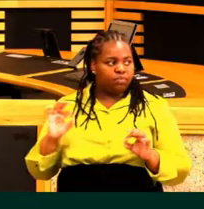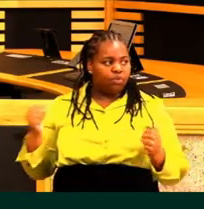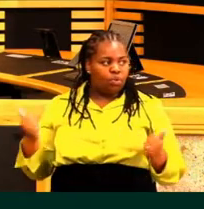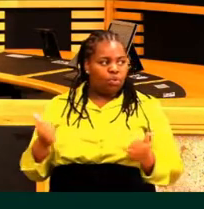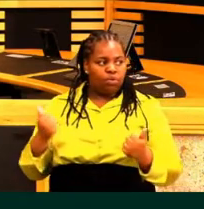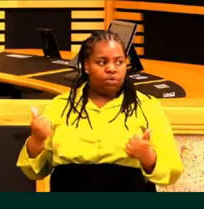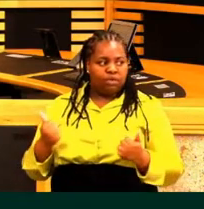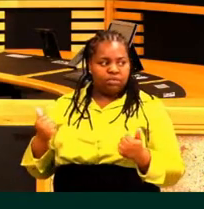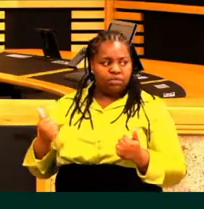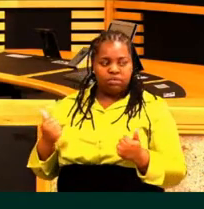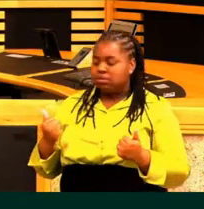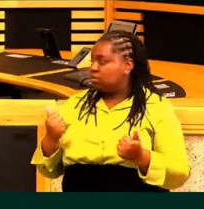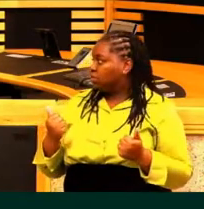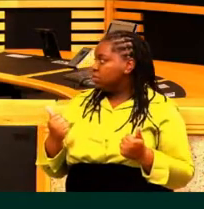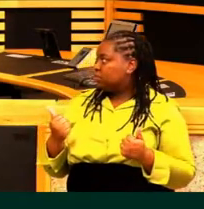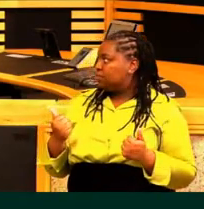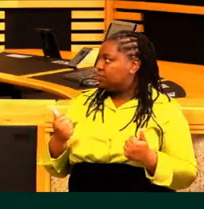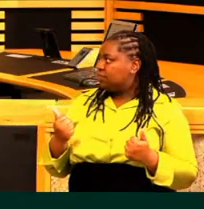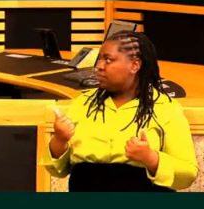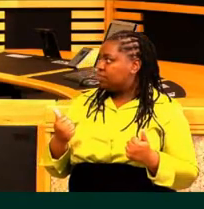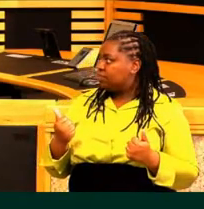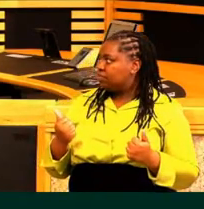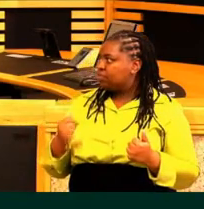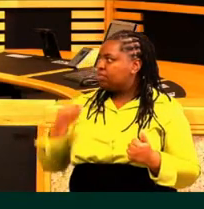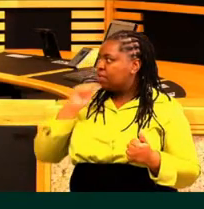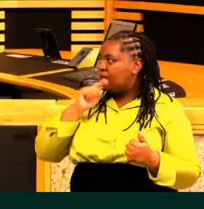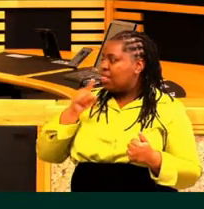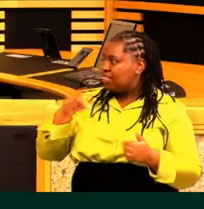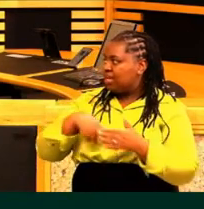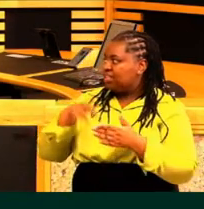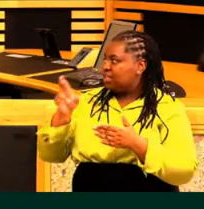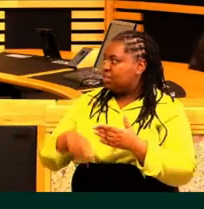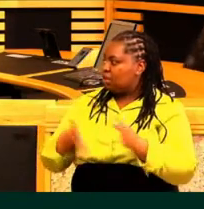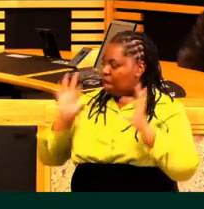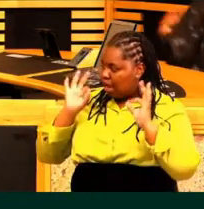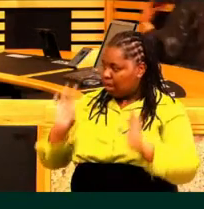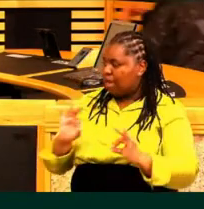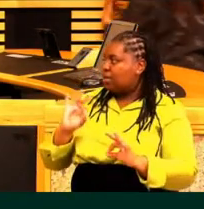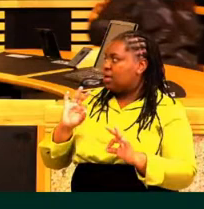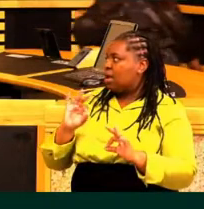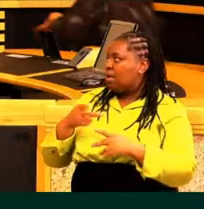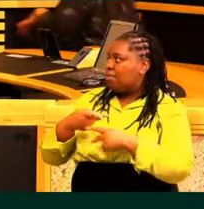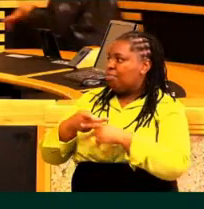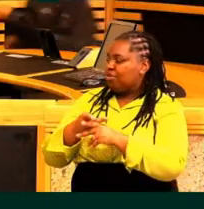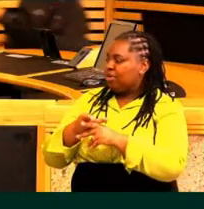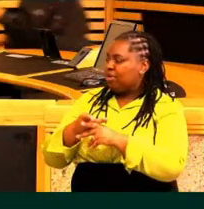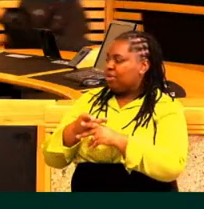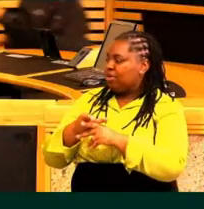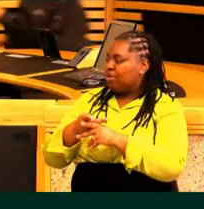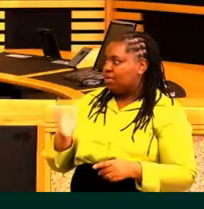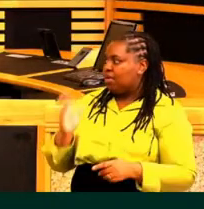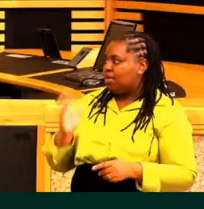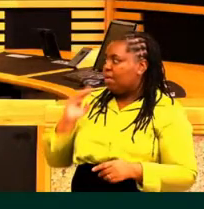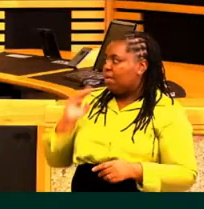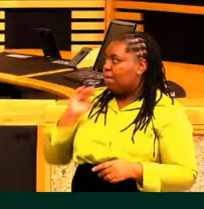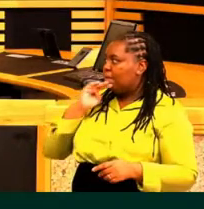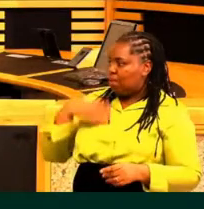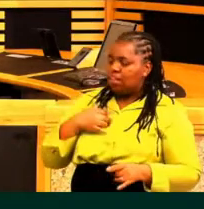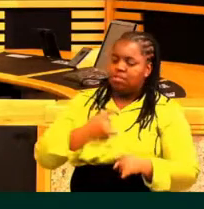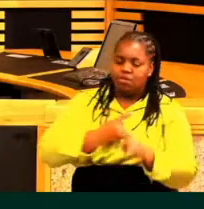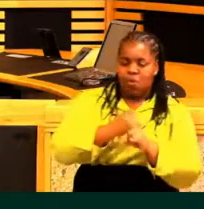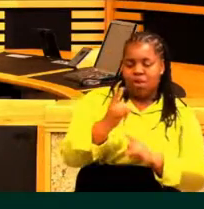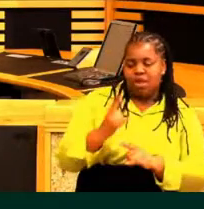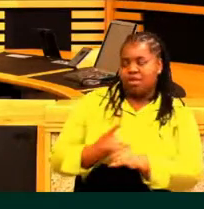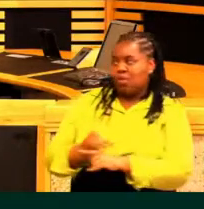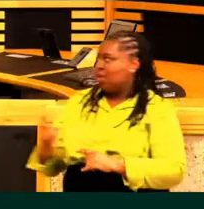digital citizens and this will result in Greater productivity and as such we will be a win-win